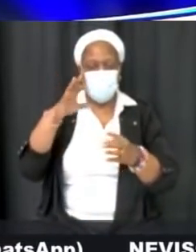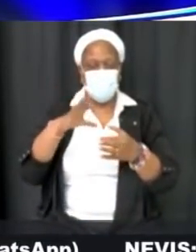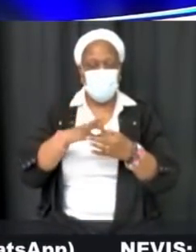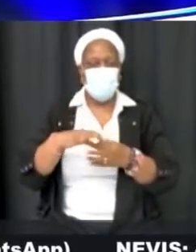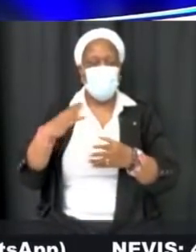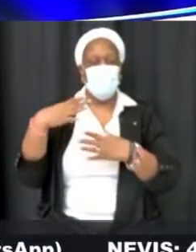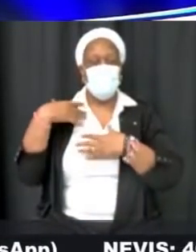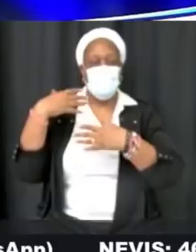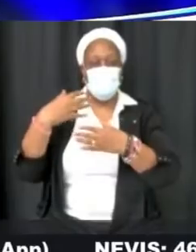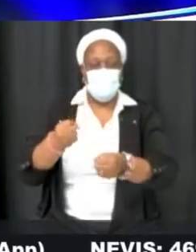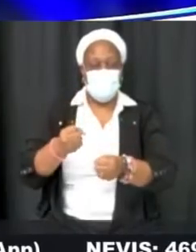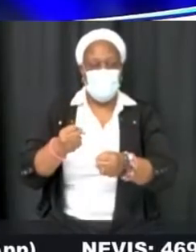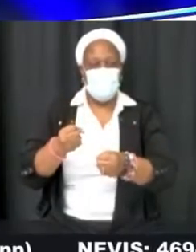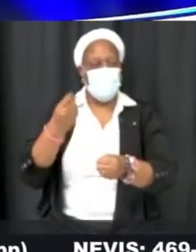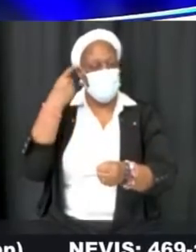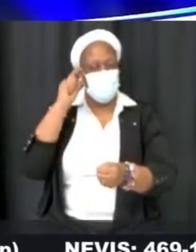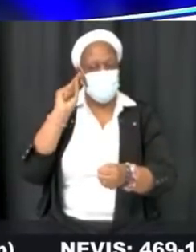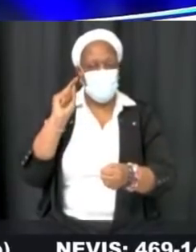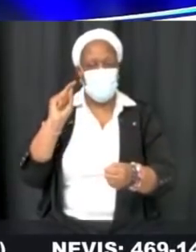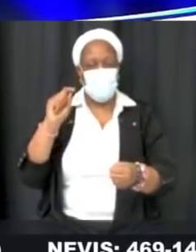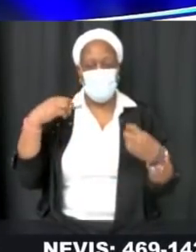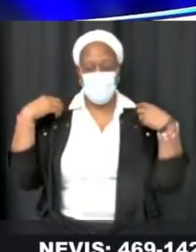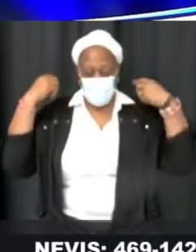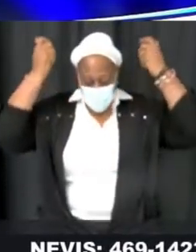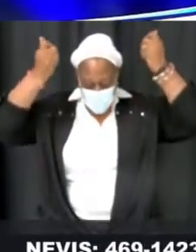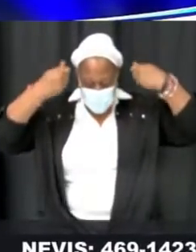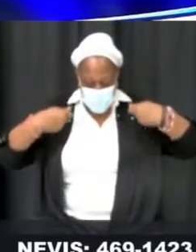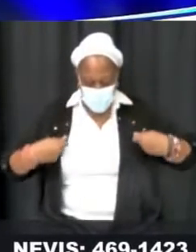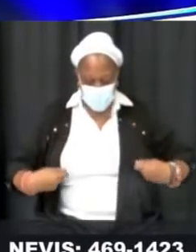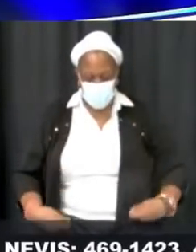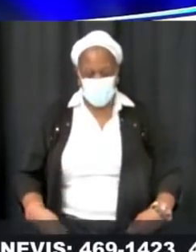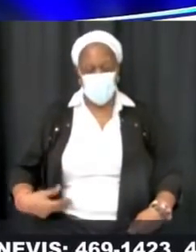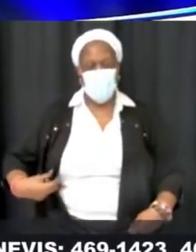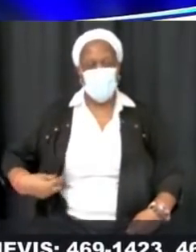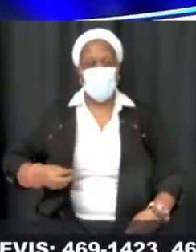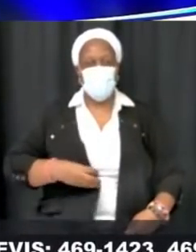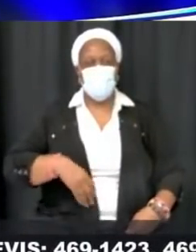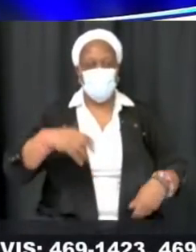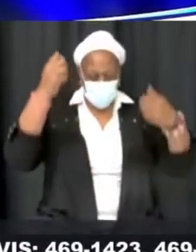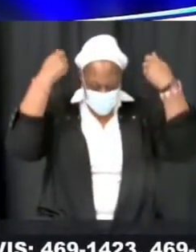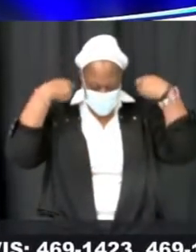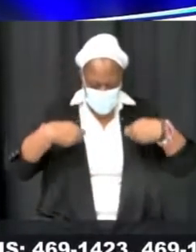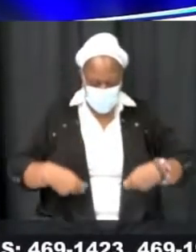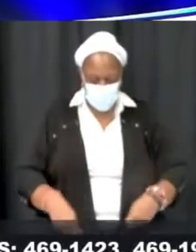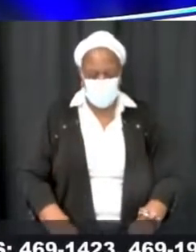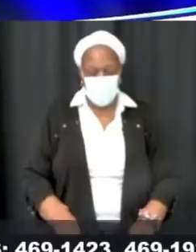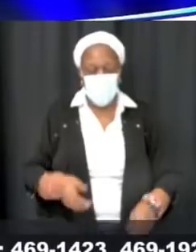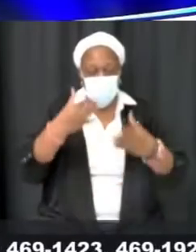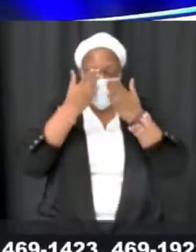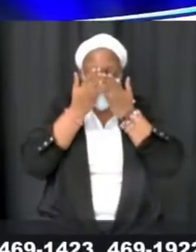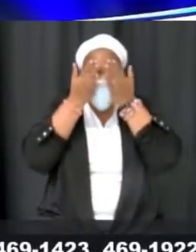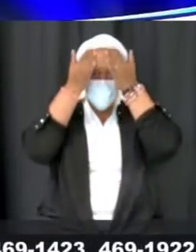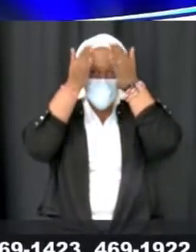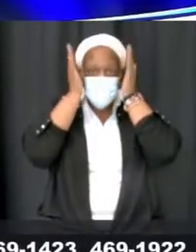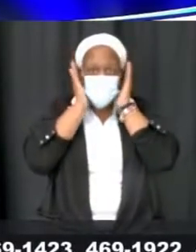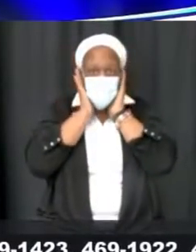supplies, and I'm pleased that I reached out to the PS of Health, Dr. Dolores Stapleton